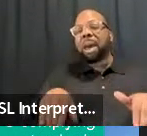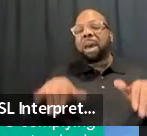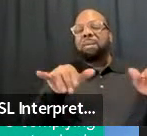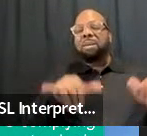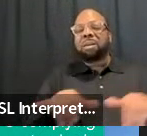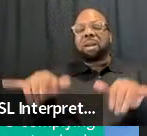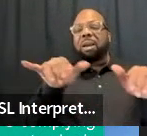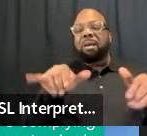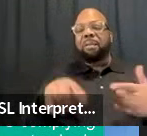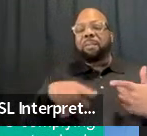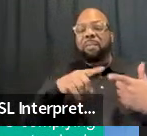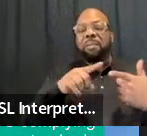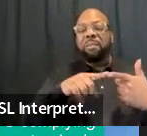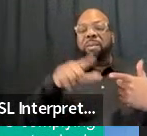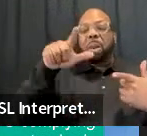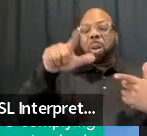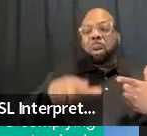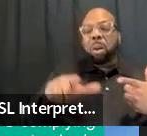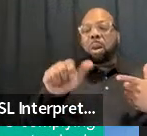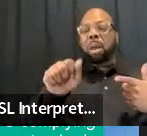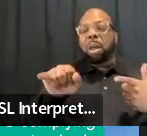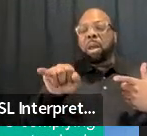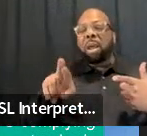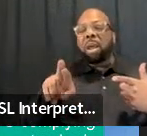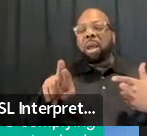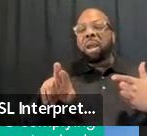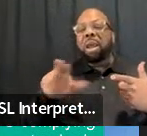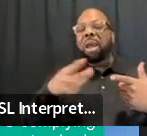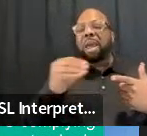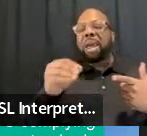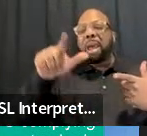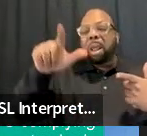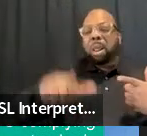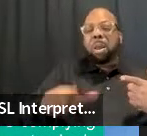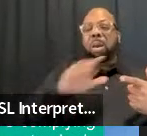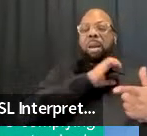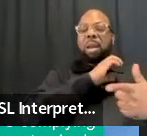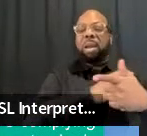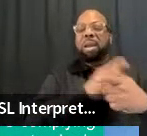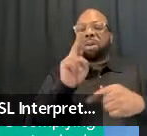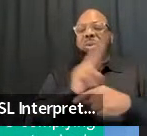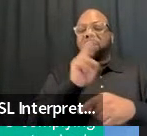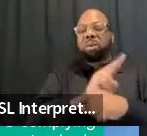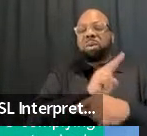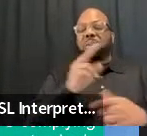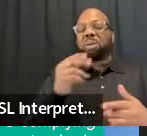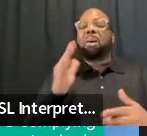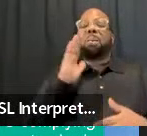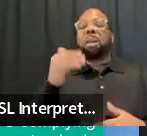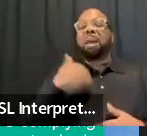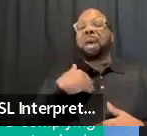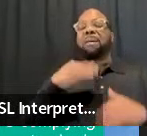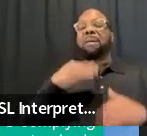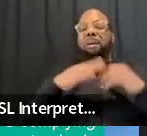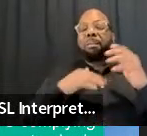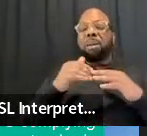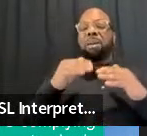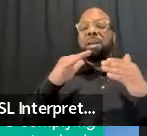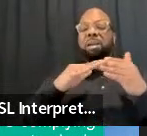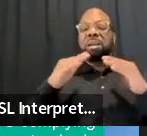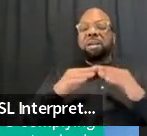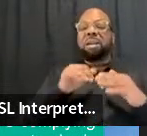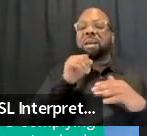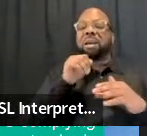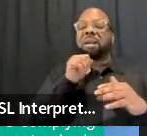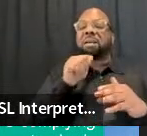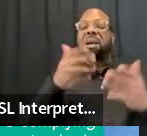Low air leakage and very low energy use by the building. There are buildings in the city today that are already passive